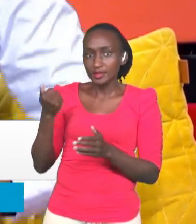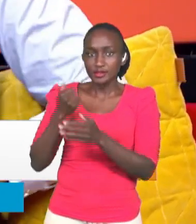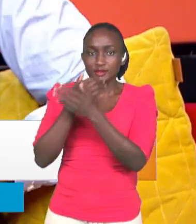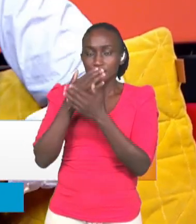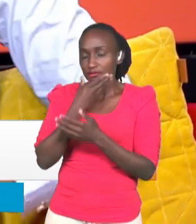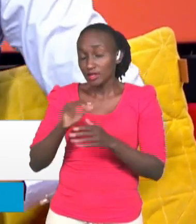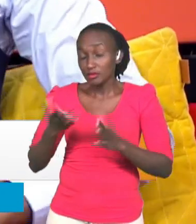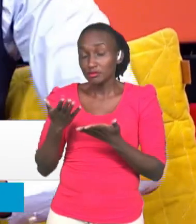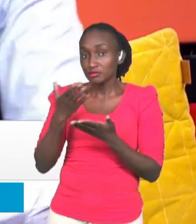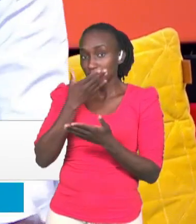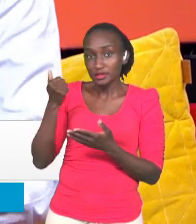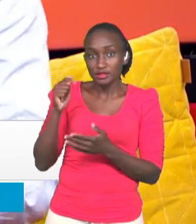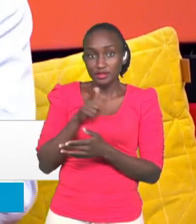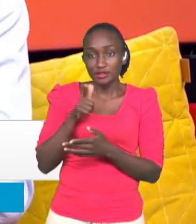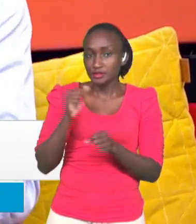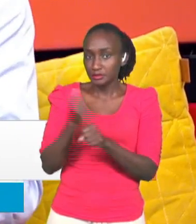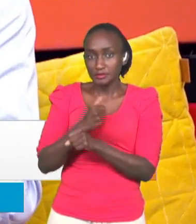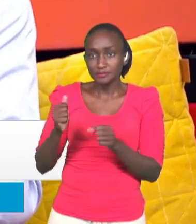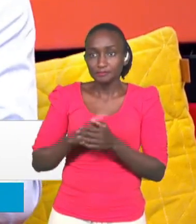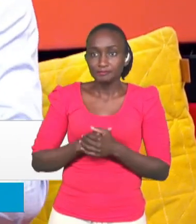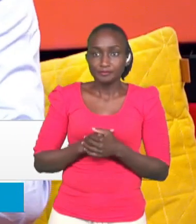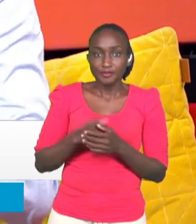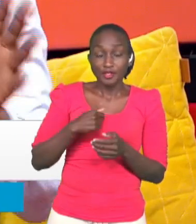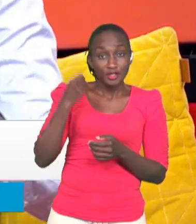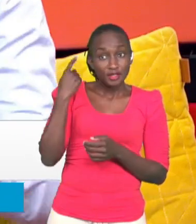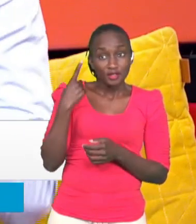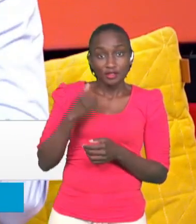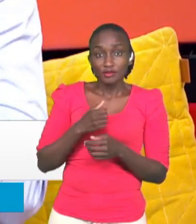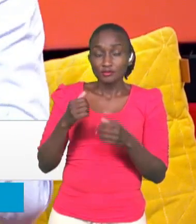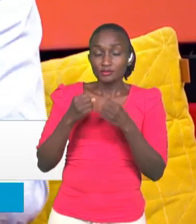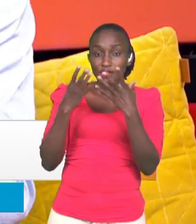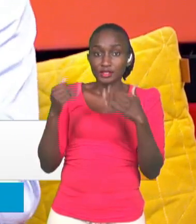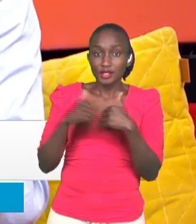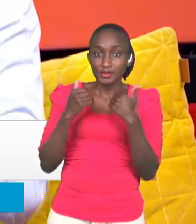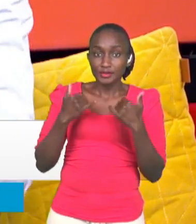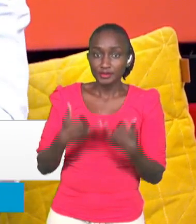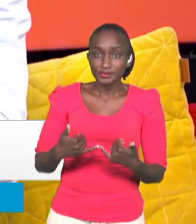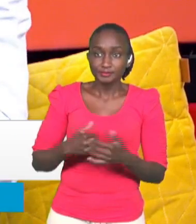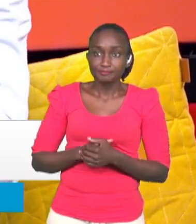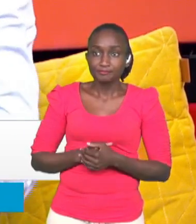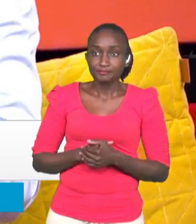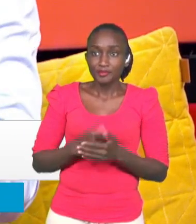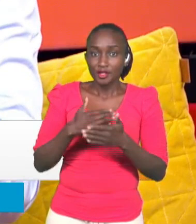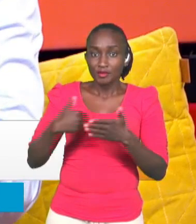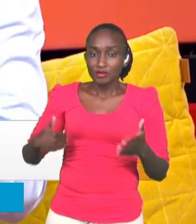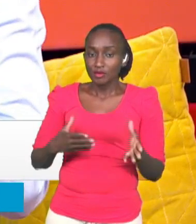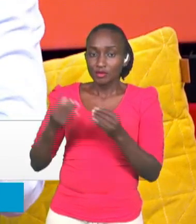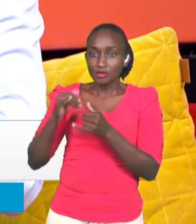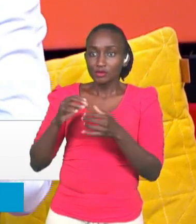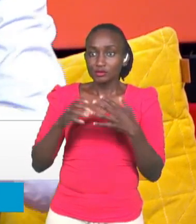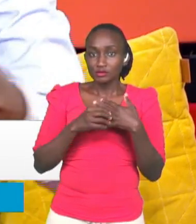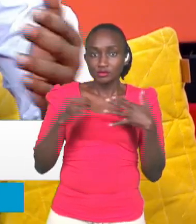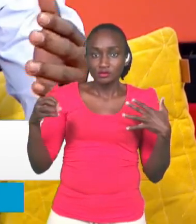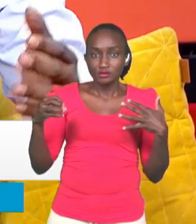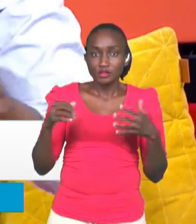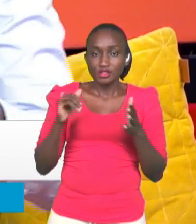have there's wow. a criteria which wow. you have wow. to meet. Okay. Yeah. Because yeah, I understand there's so much happening right now. Now, before we even go to the divorce, because now this is a